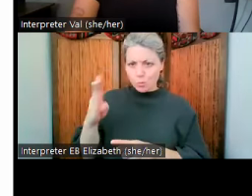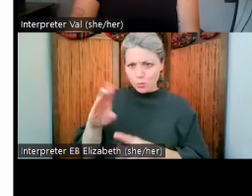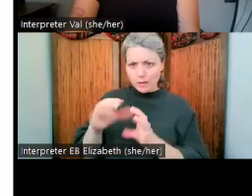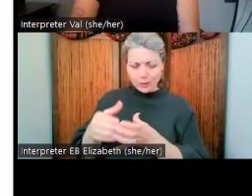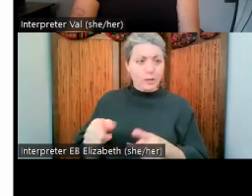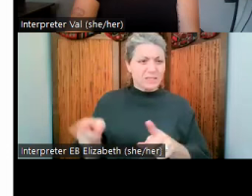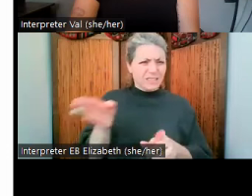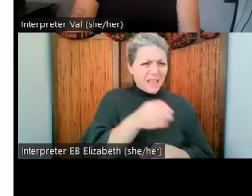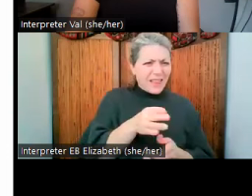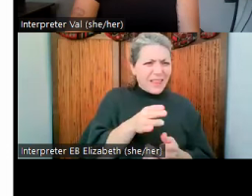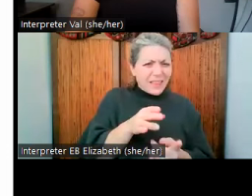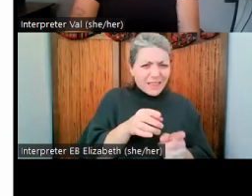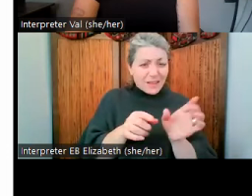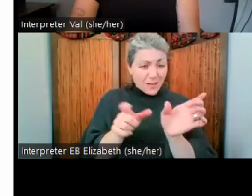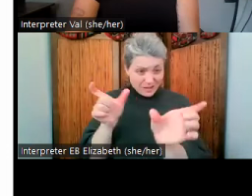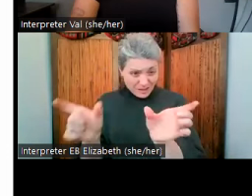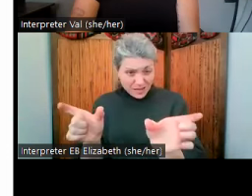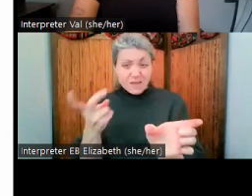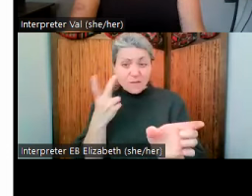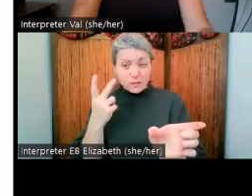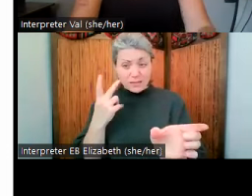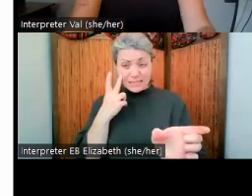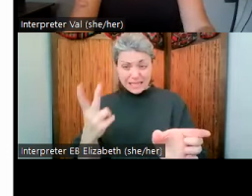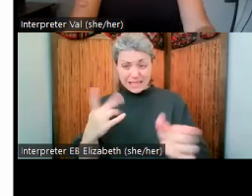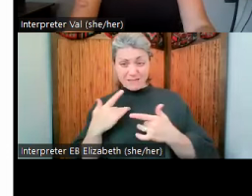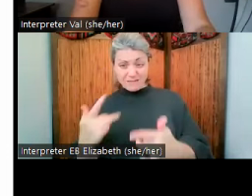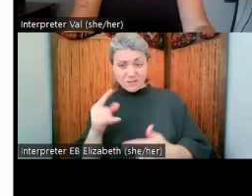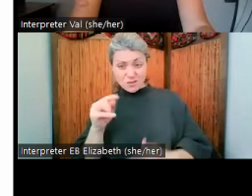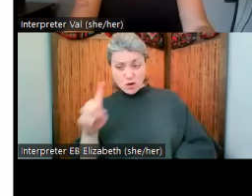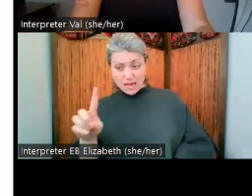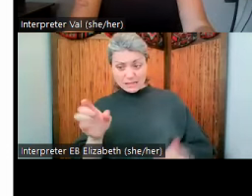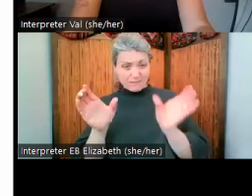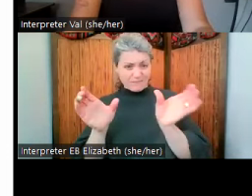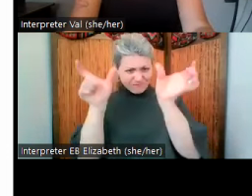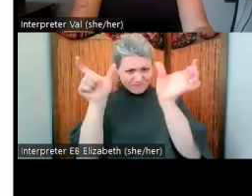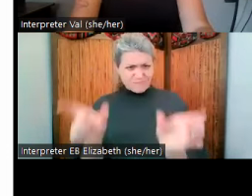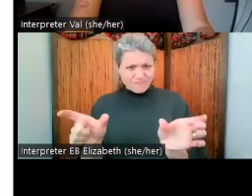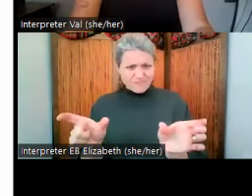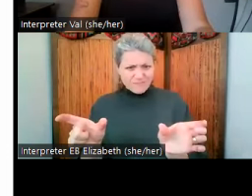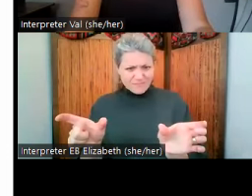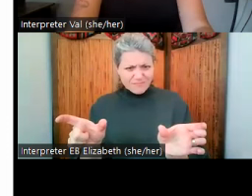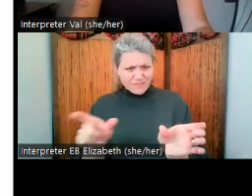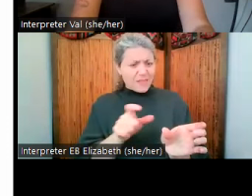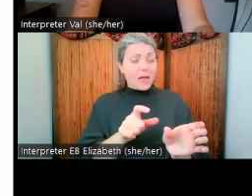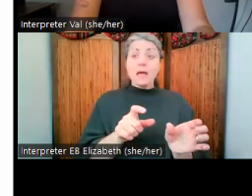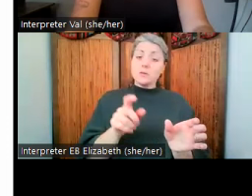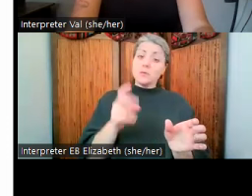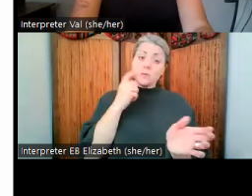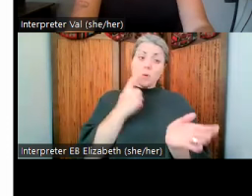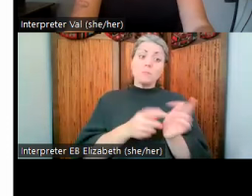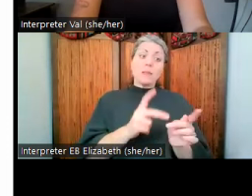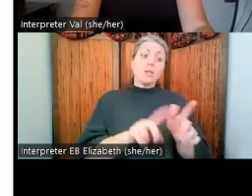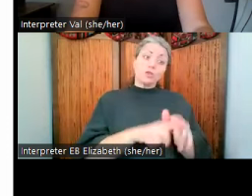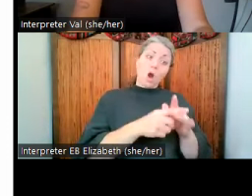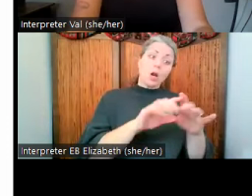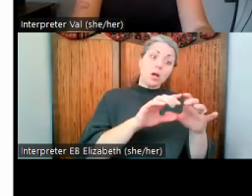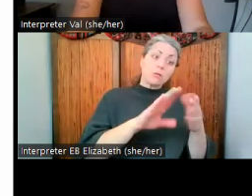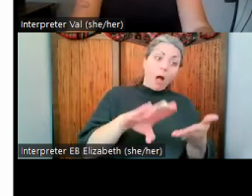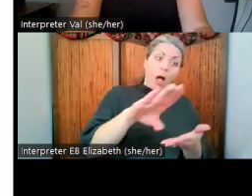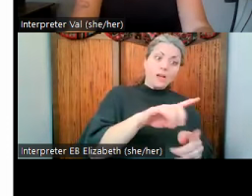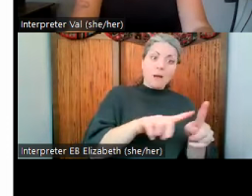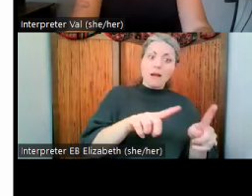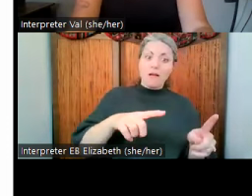this figure here, and also over here it's represented as well, an overrepresentation in those who look like they started college but not finished. And those tend to